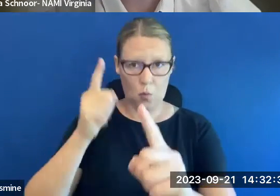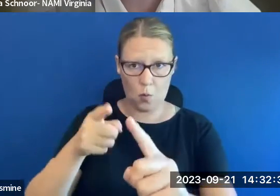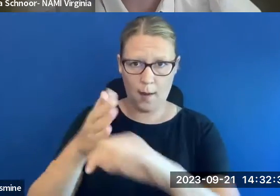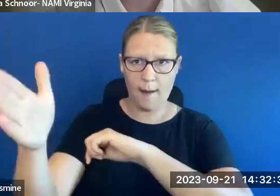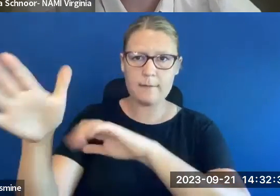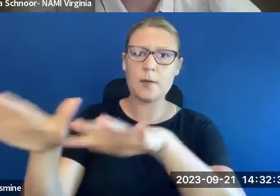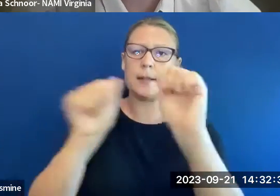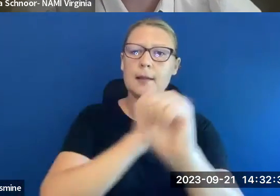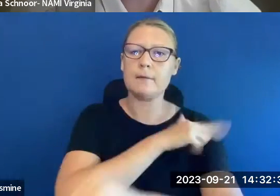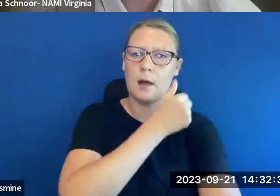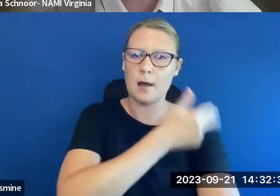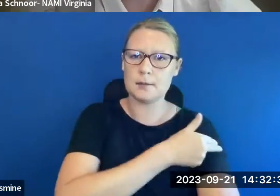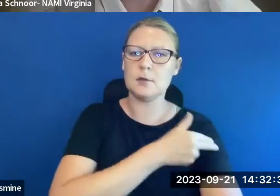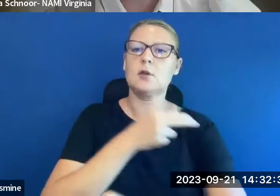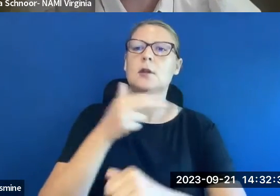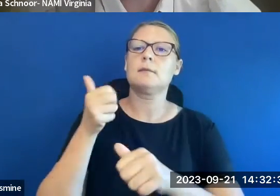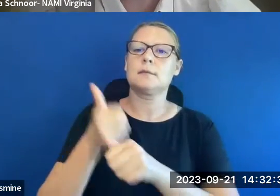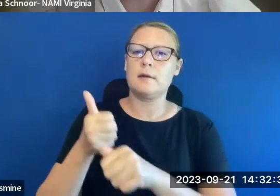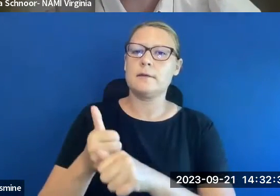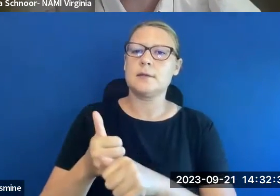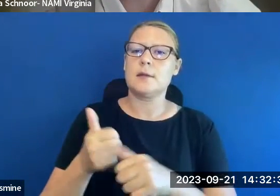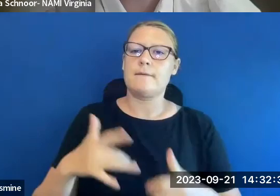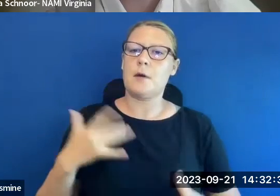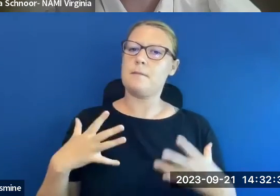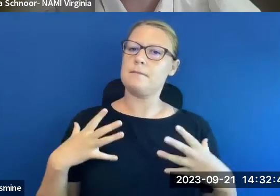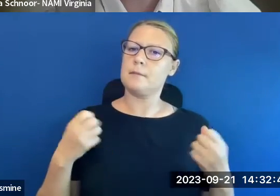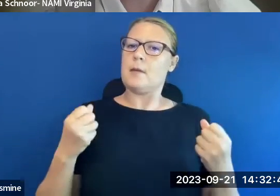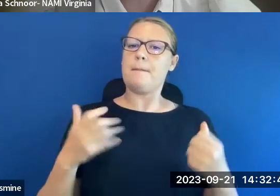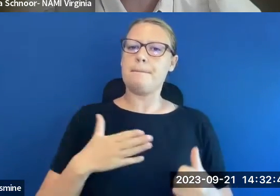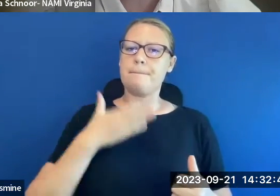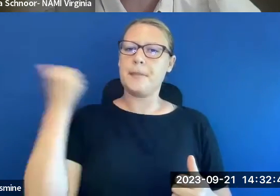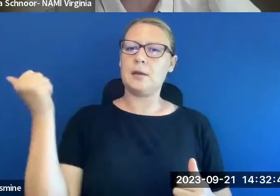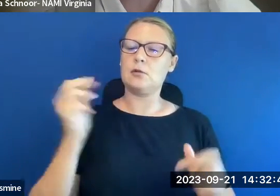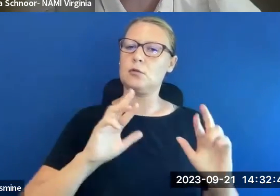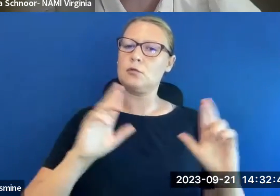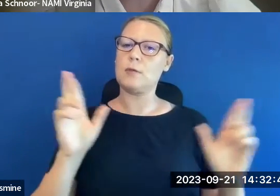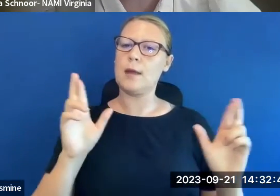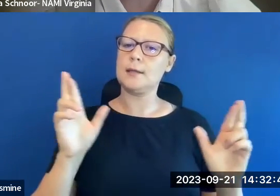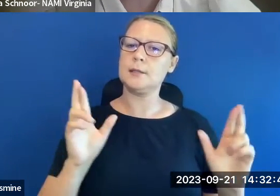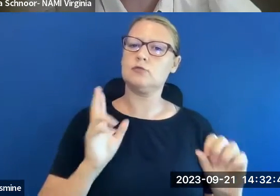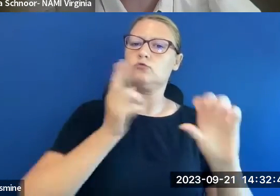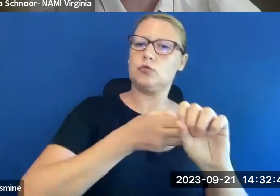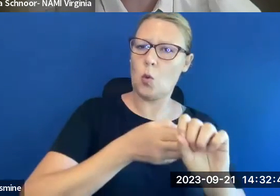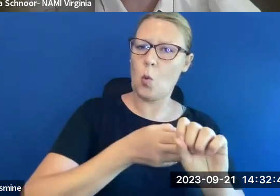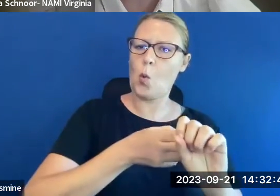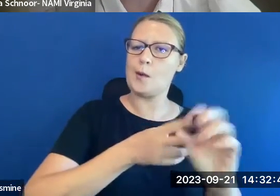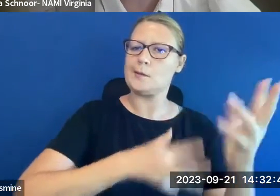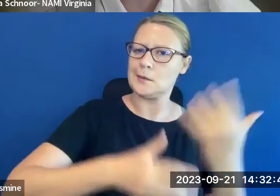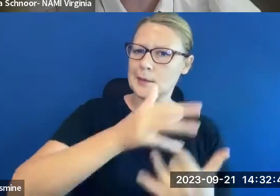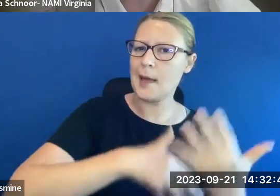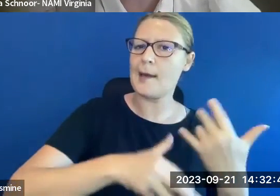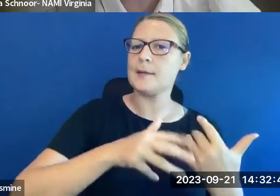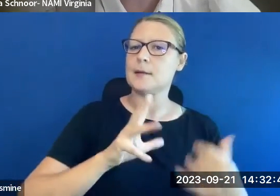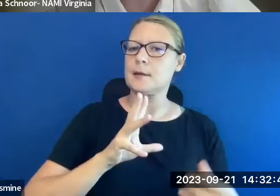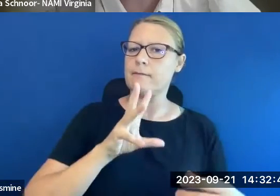a better youth, leave there ready to join our society, community, and be involved.